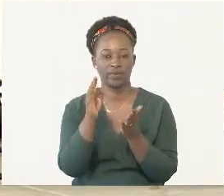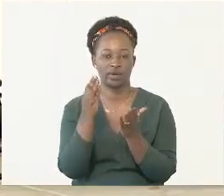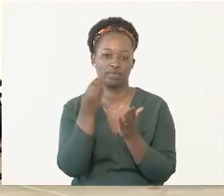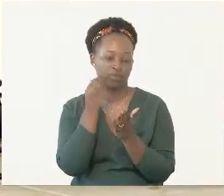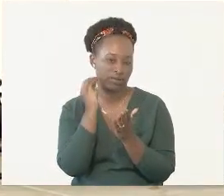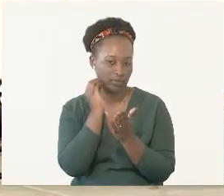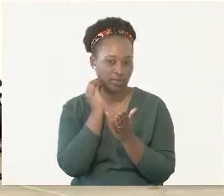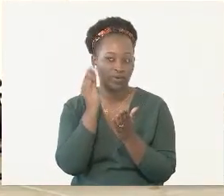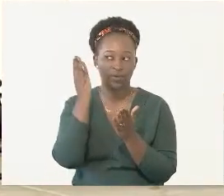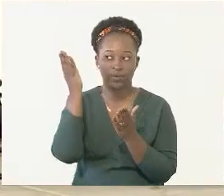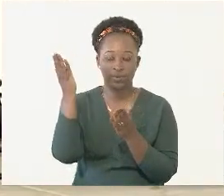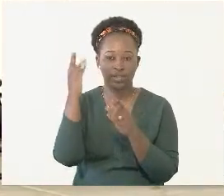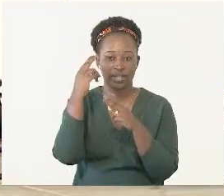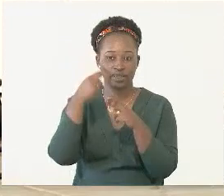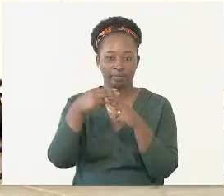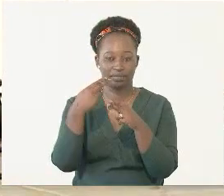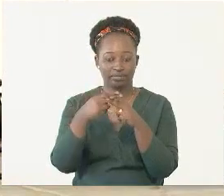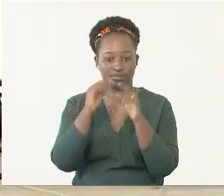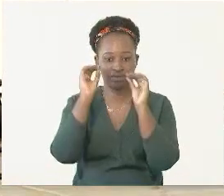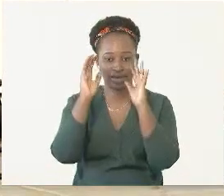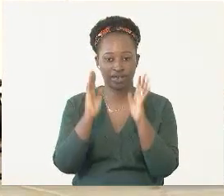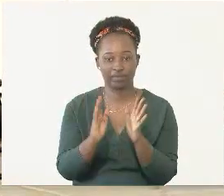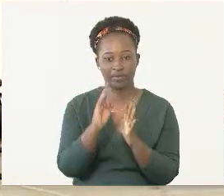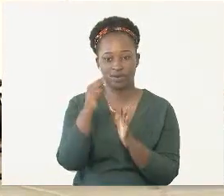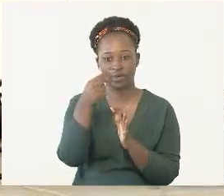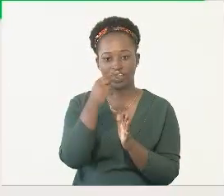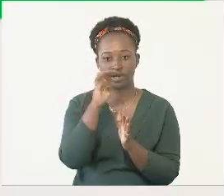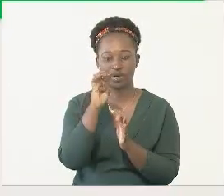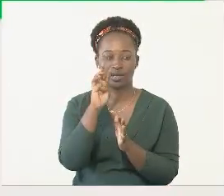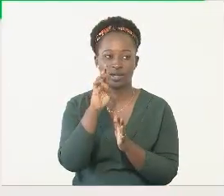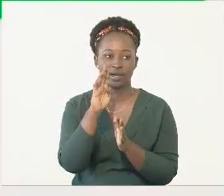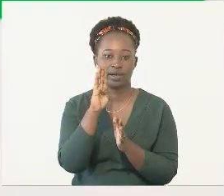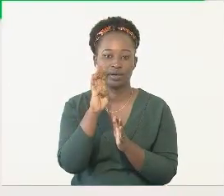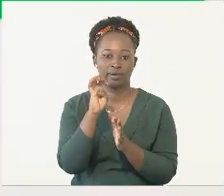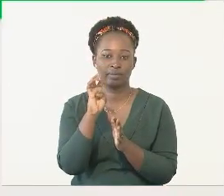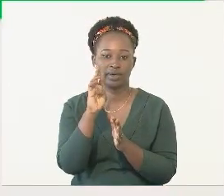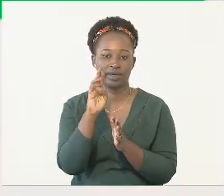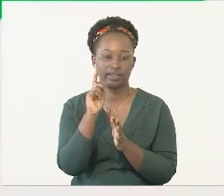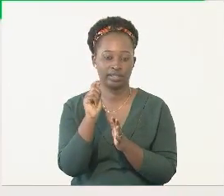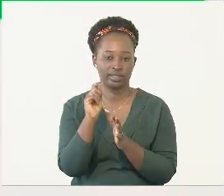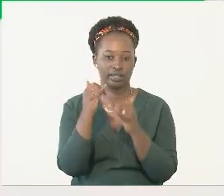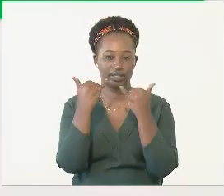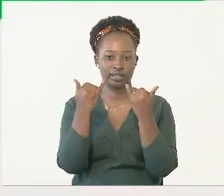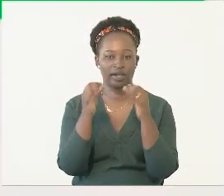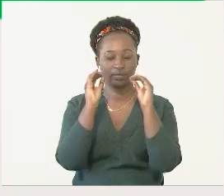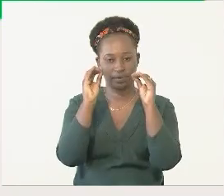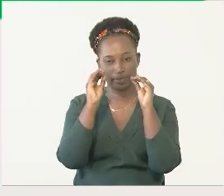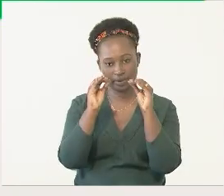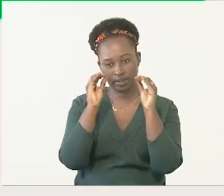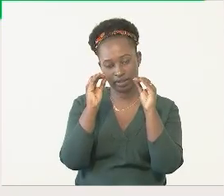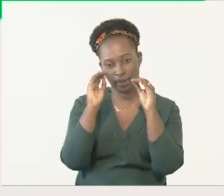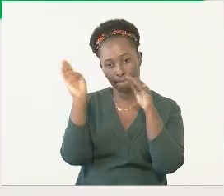usual, I'm teacher Herbert who is going to take you through again in Unit 10 or Biology of Thin Year